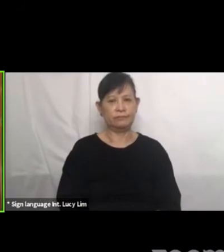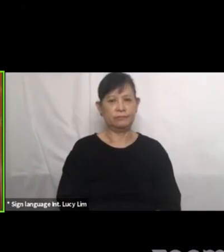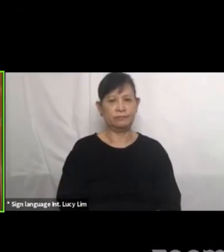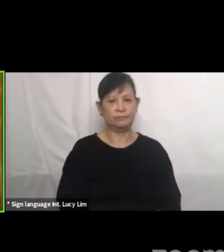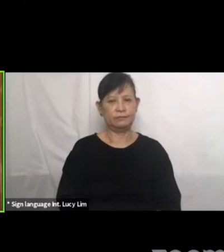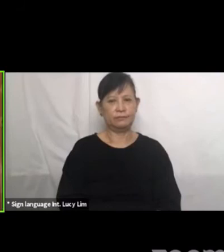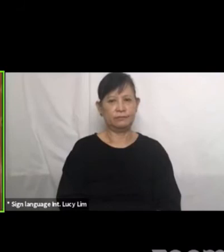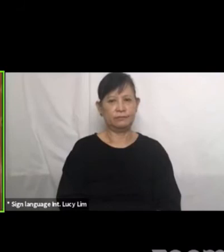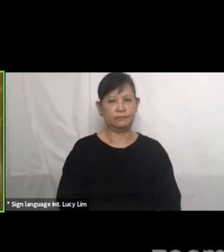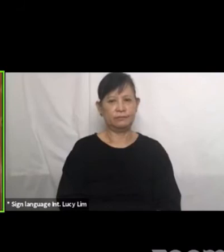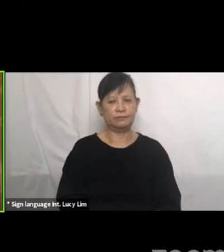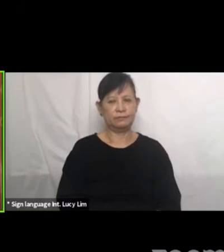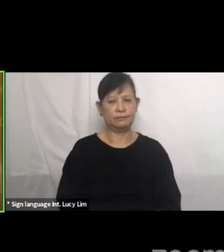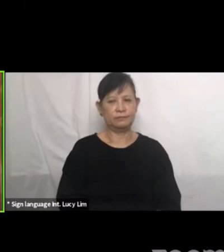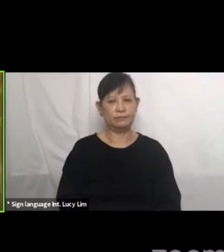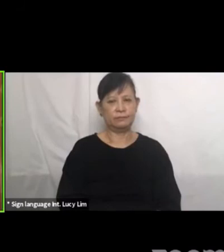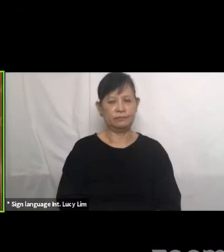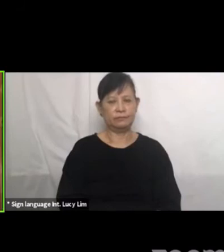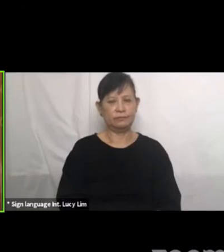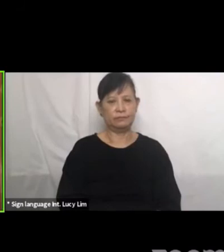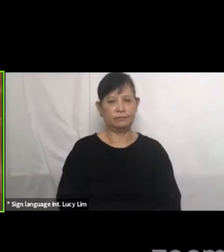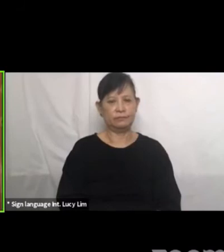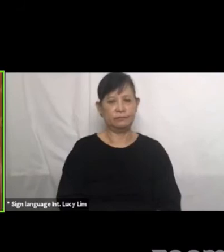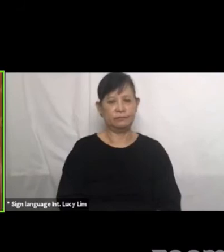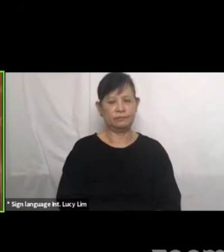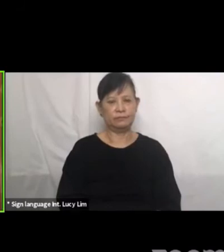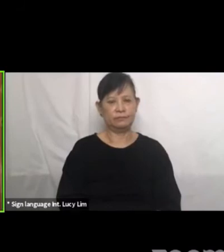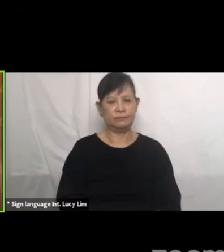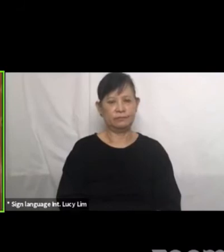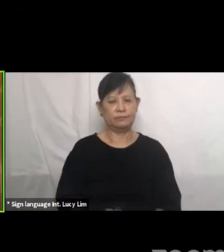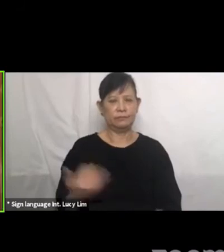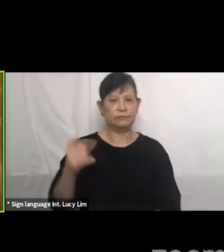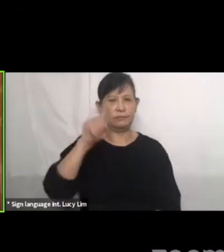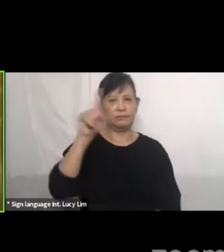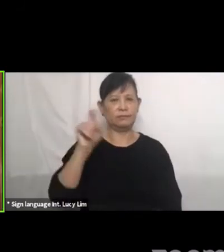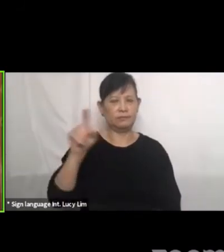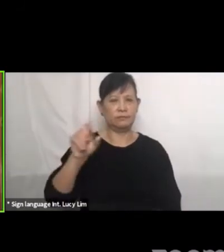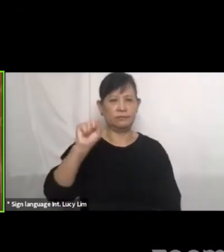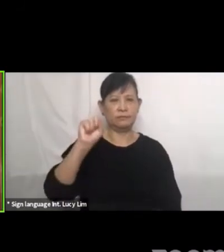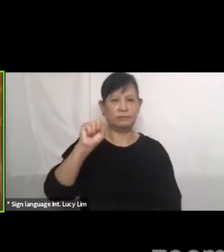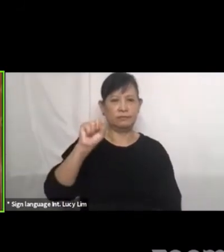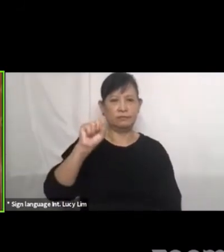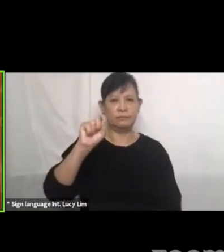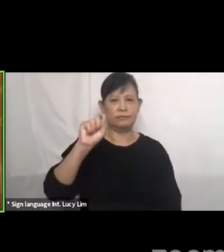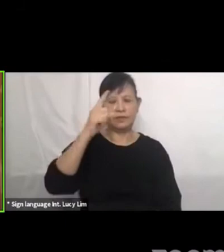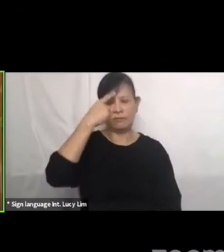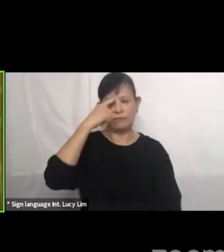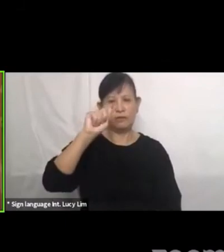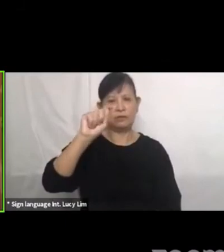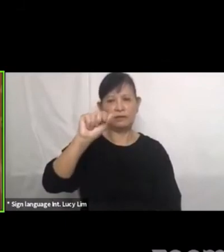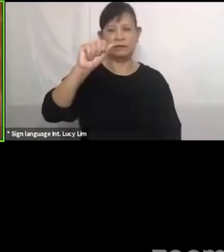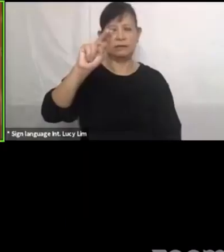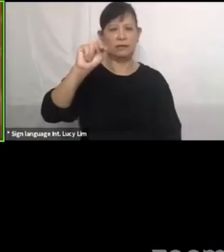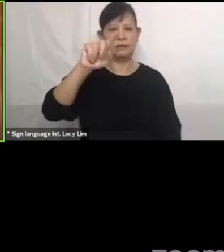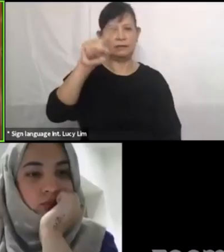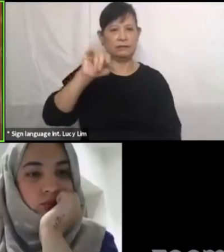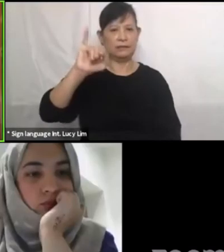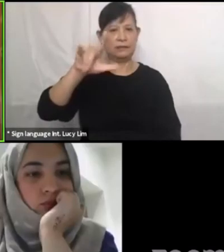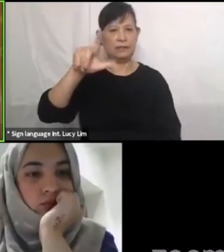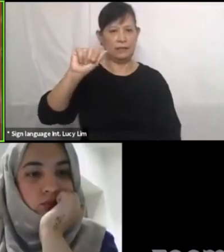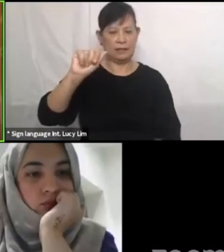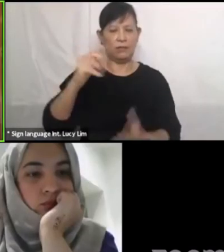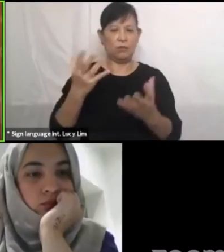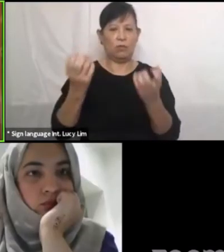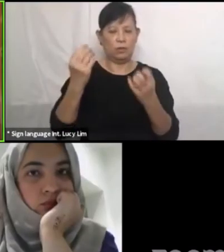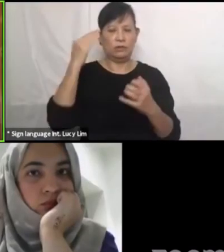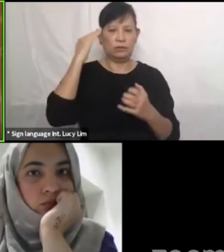Okay, we move on to the next question meanwhile. This is a question from Suraksha for Tanzila. And Suraksha wants to know if